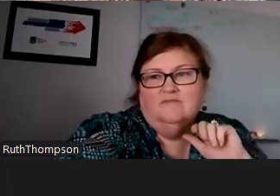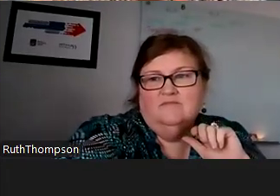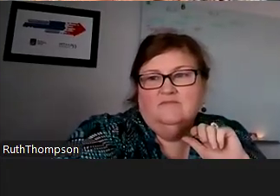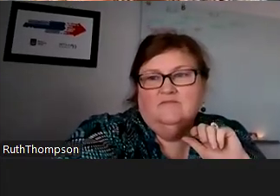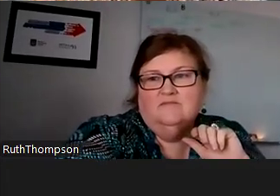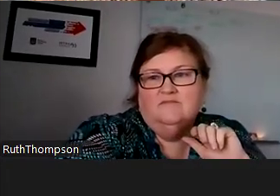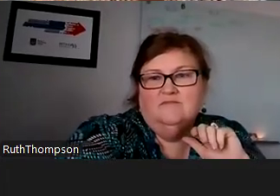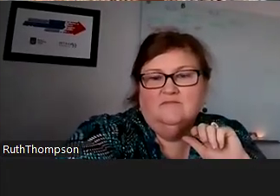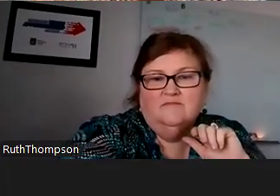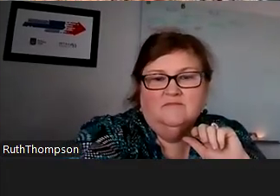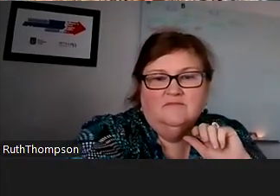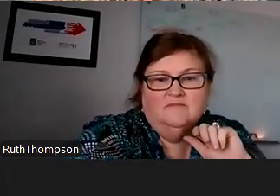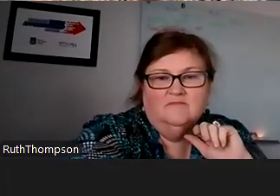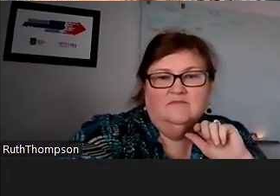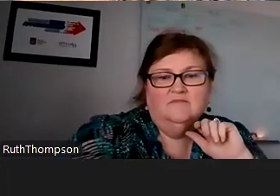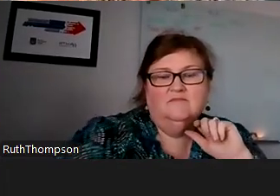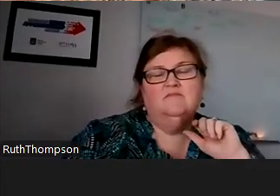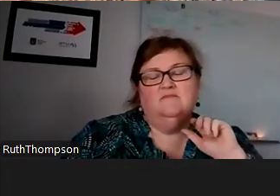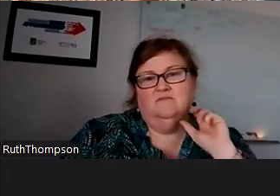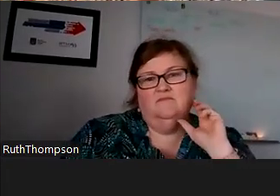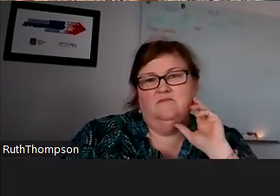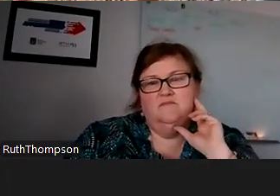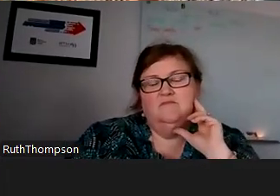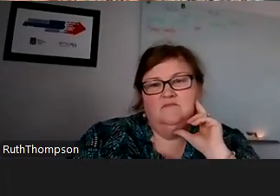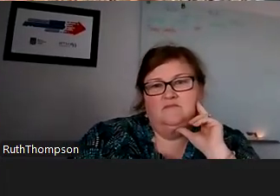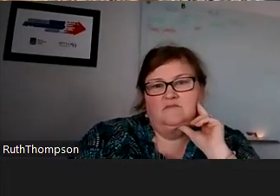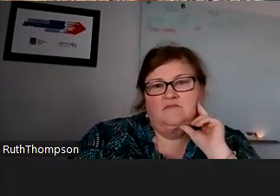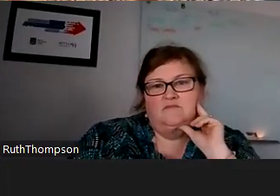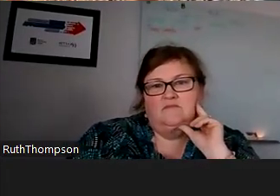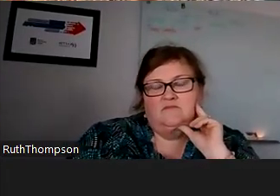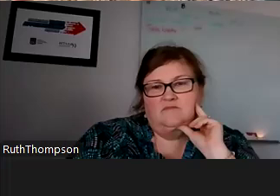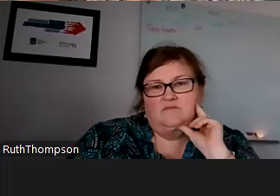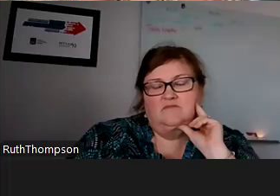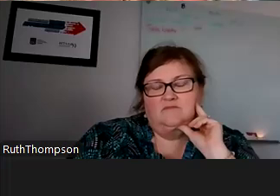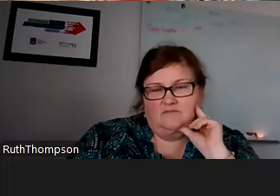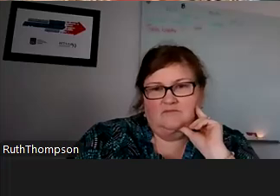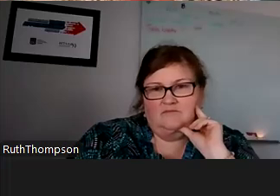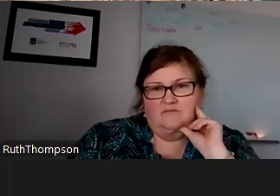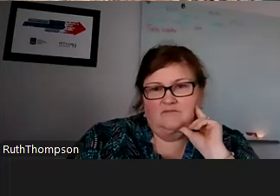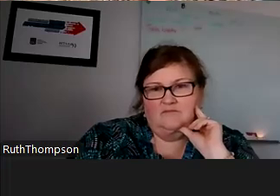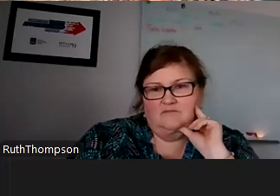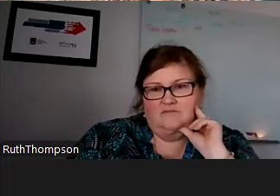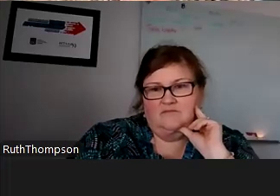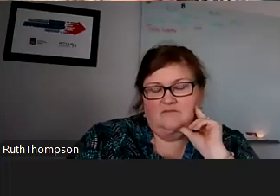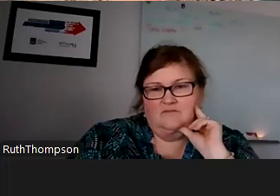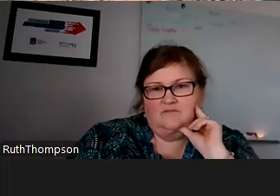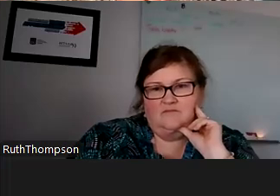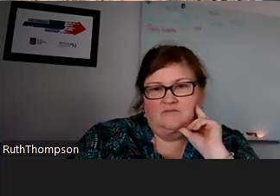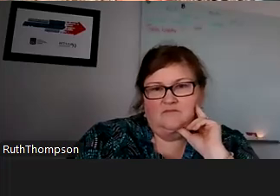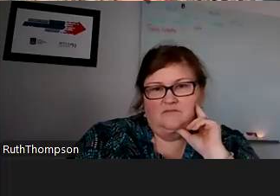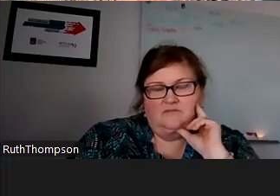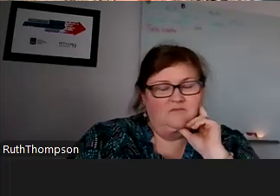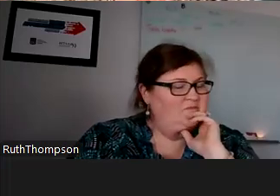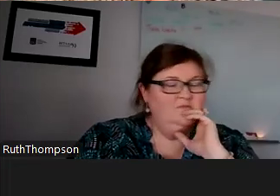cohort, people got involved, and got literally graduated in 6 weeks. There's no way VR is going to